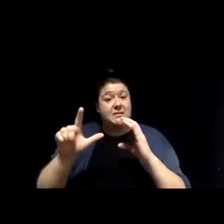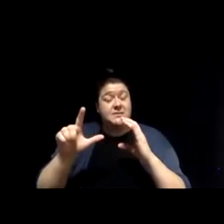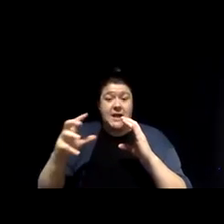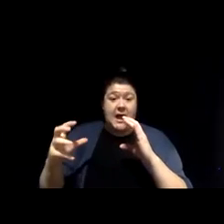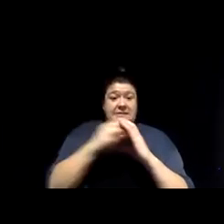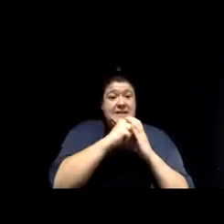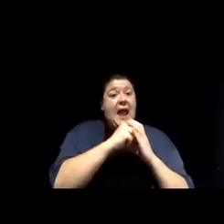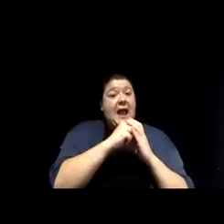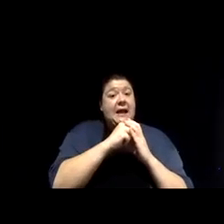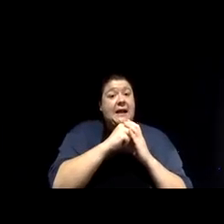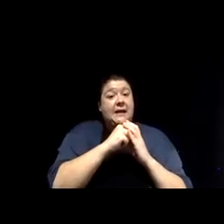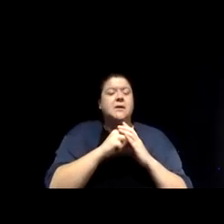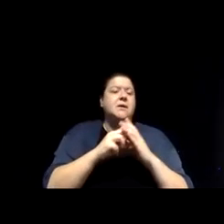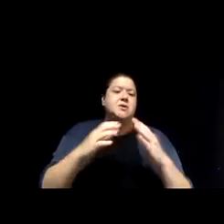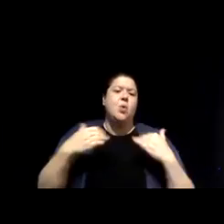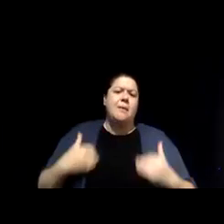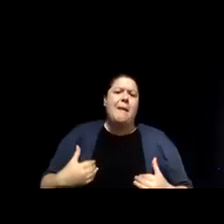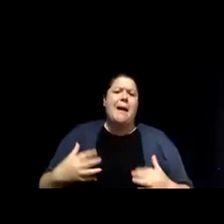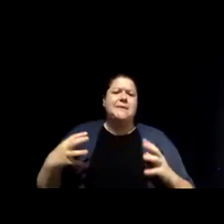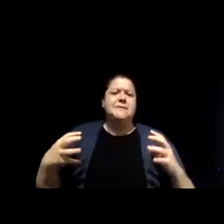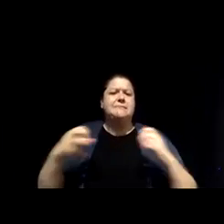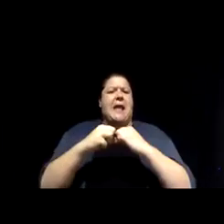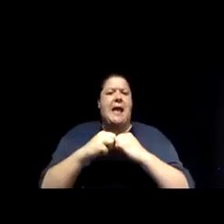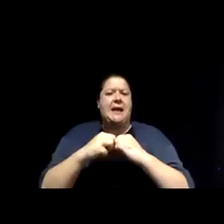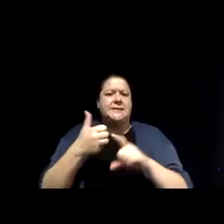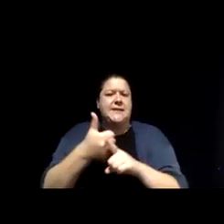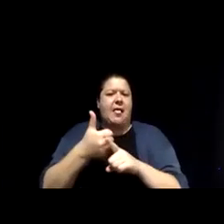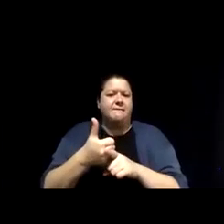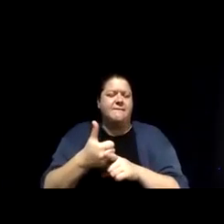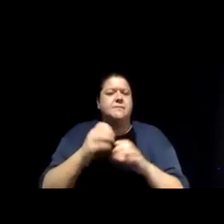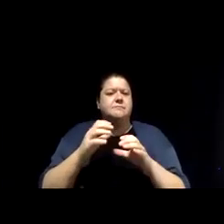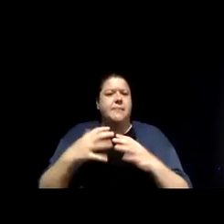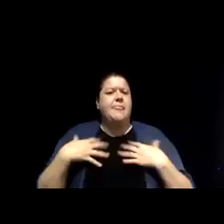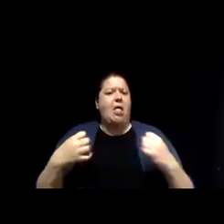the body's attacking its own healthy cells. Okay, so